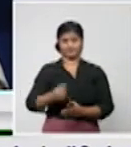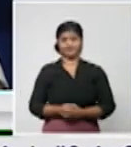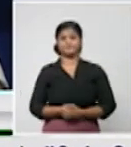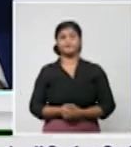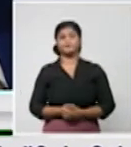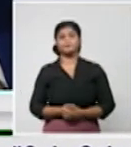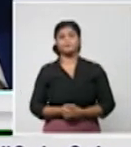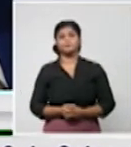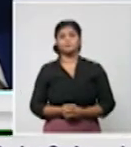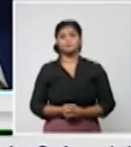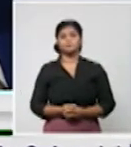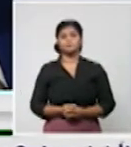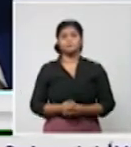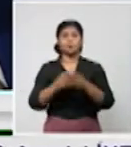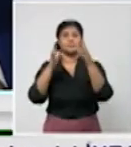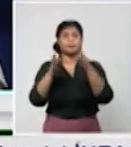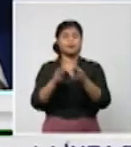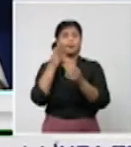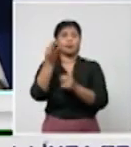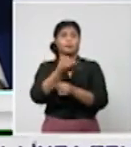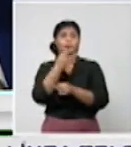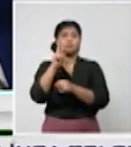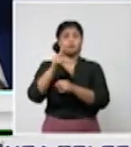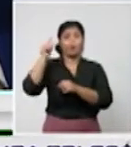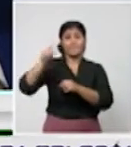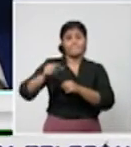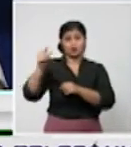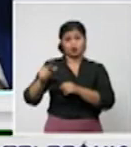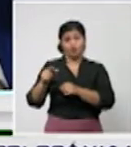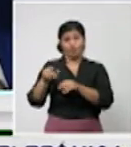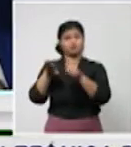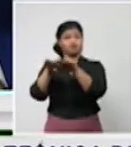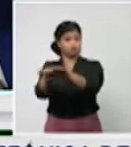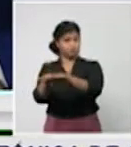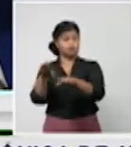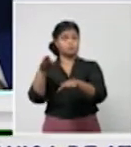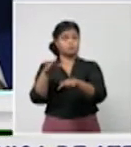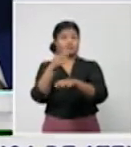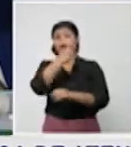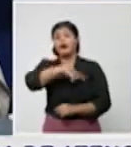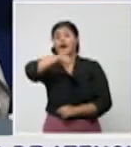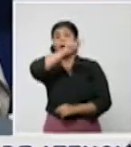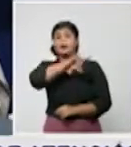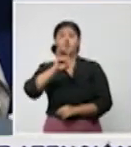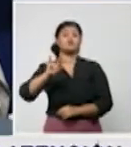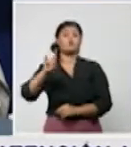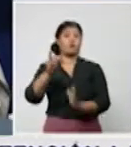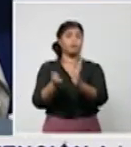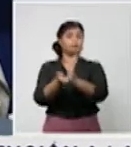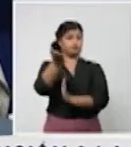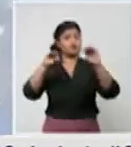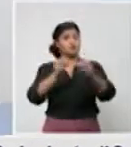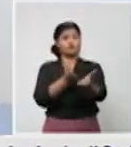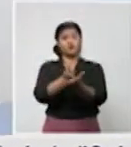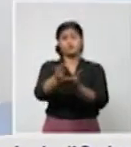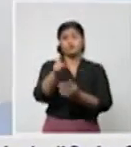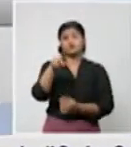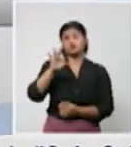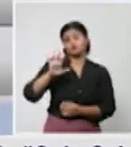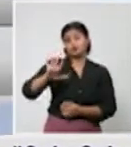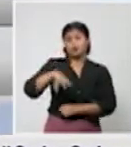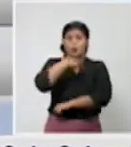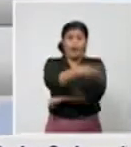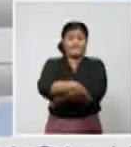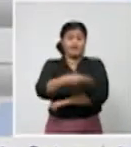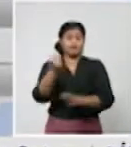Military Hospital, presented a favorable evolution yesterday and today is reported in serious conditions. For the global